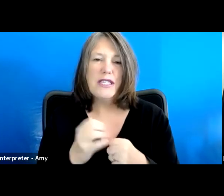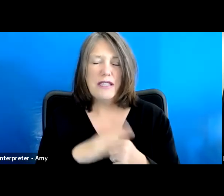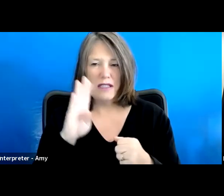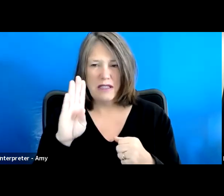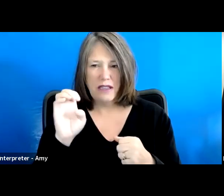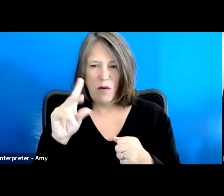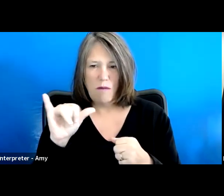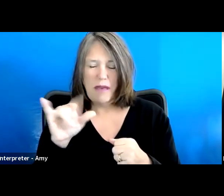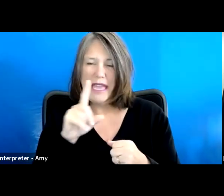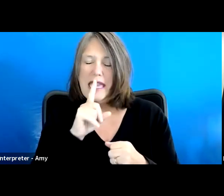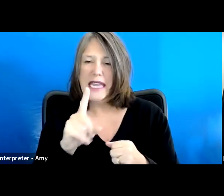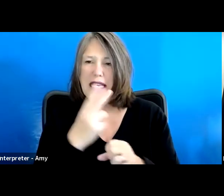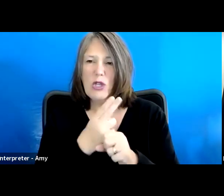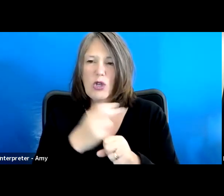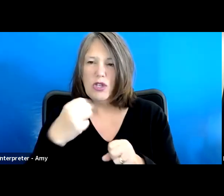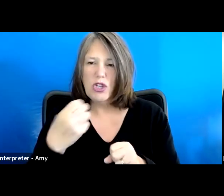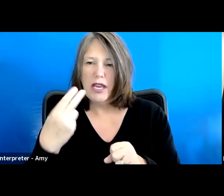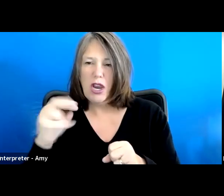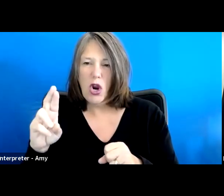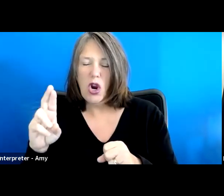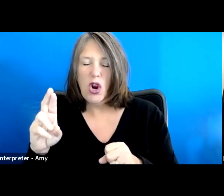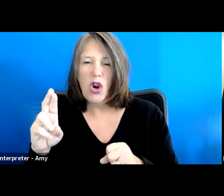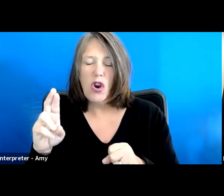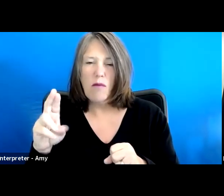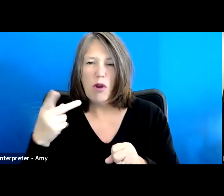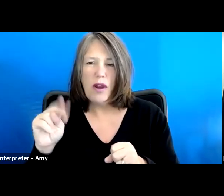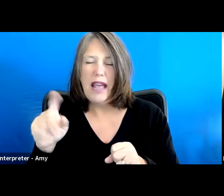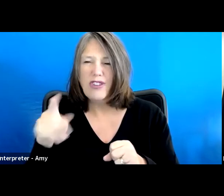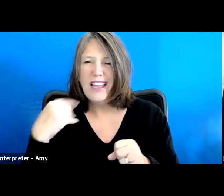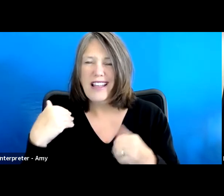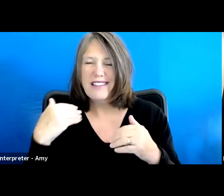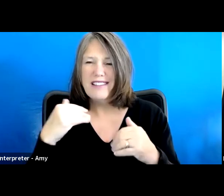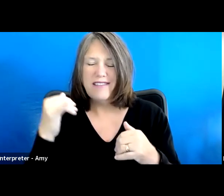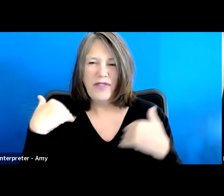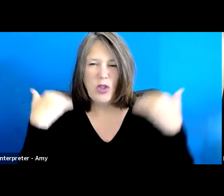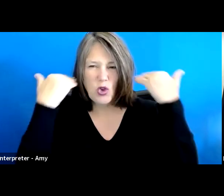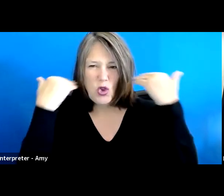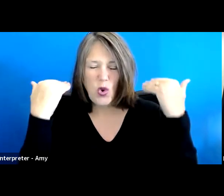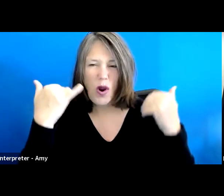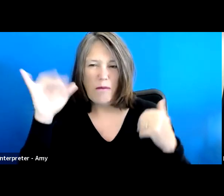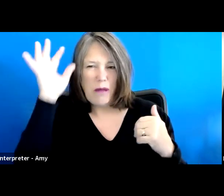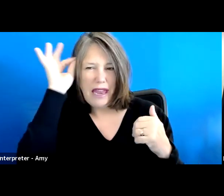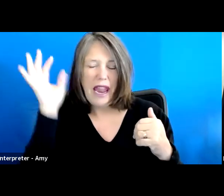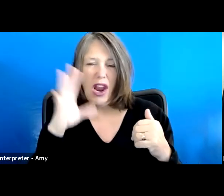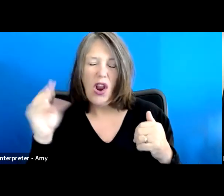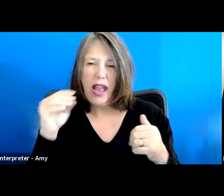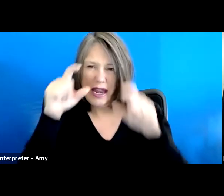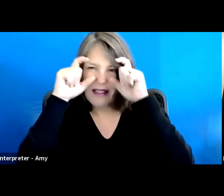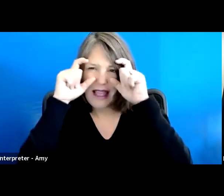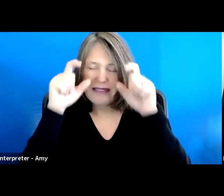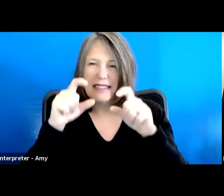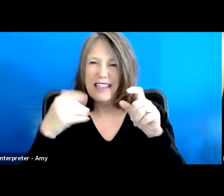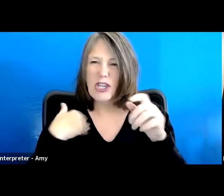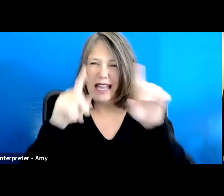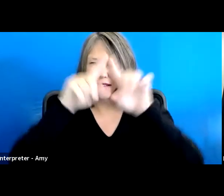Becky uses she, her pronouns. She has short blonde hair and glasses, and she is sitting in front of a